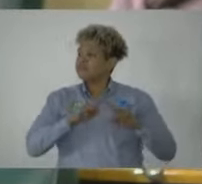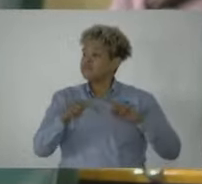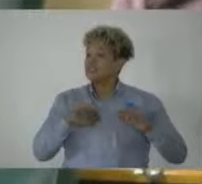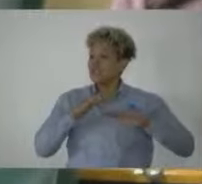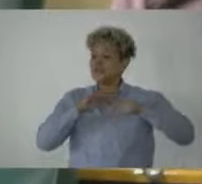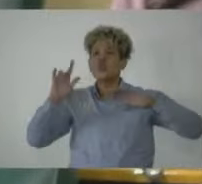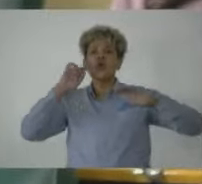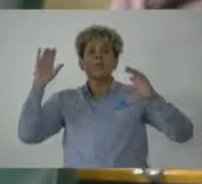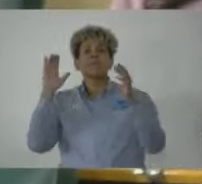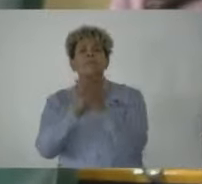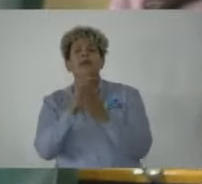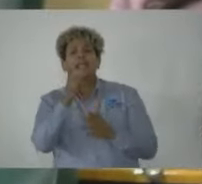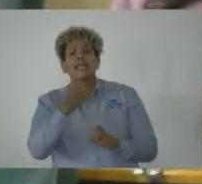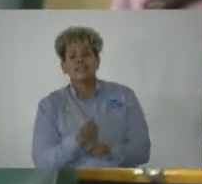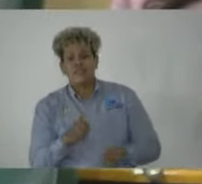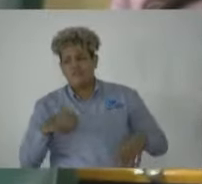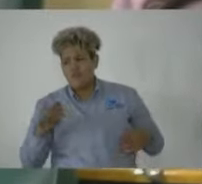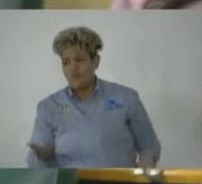not believe